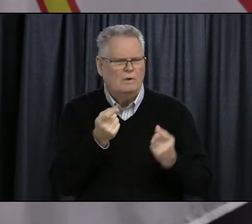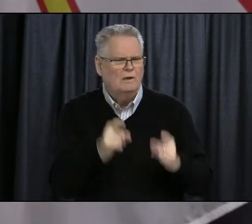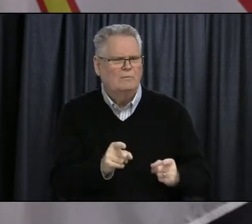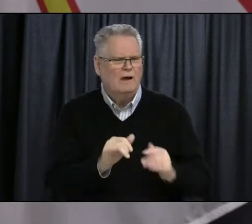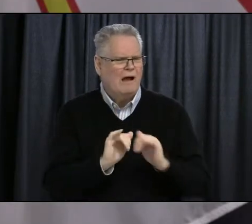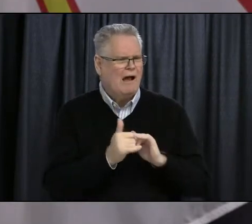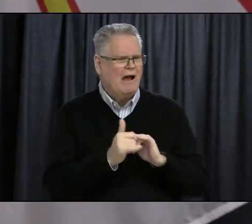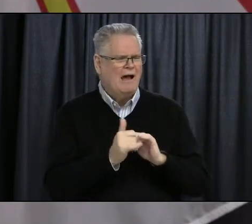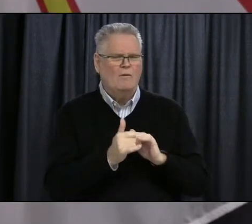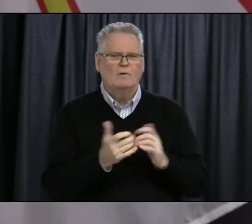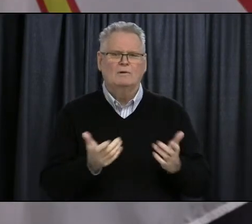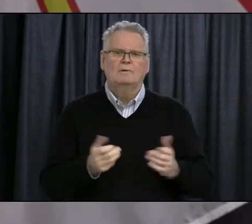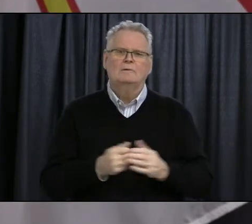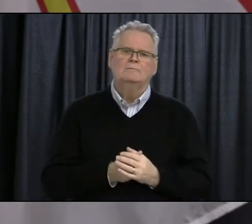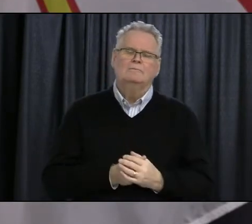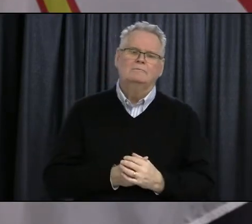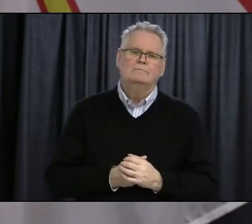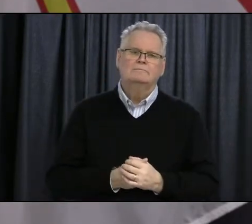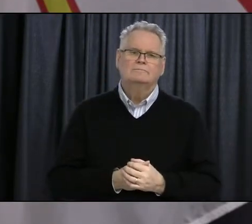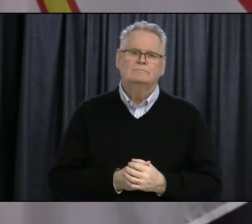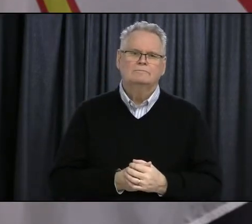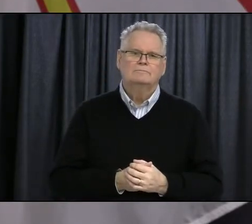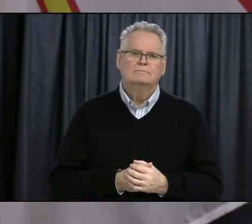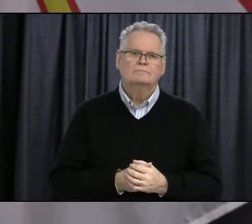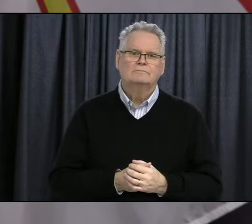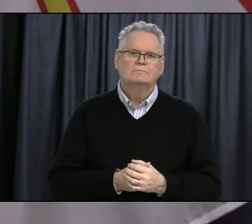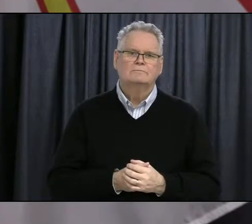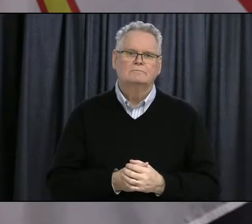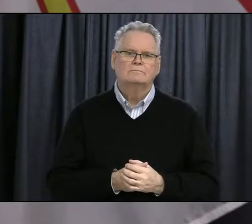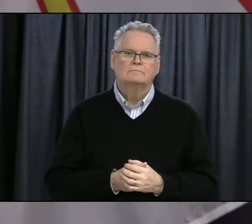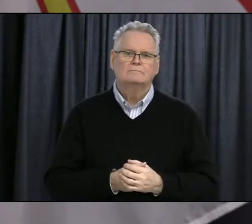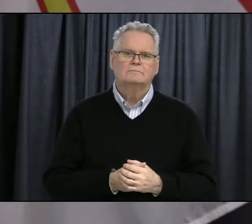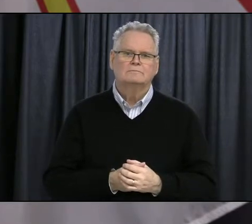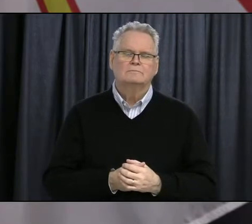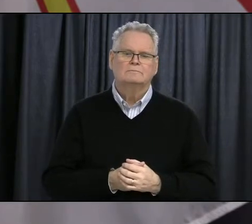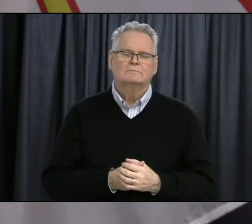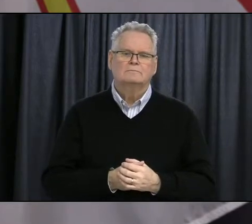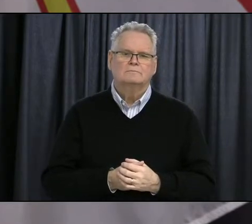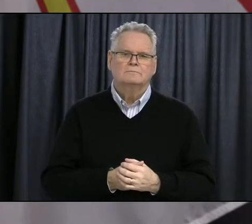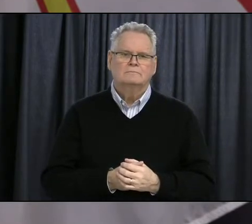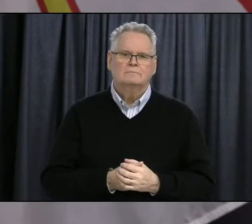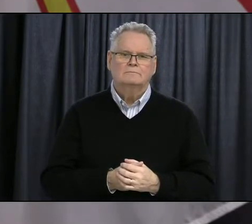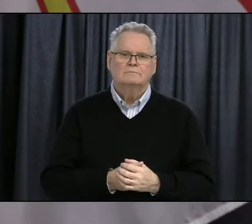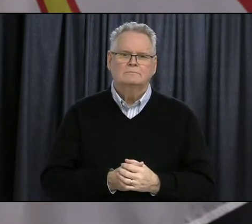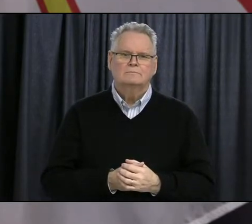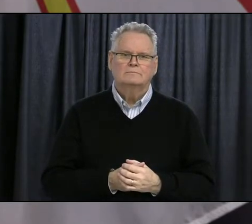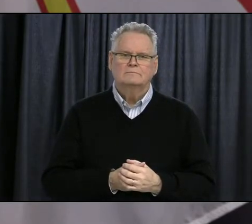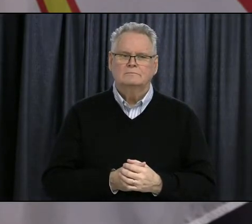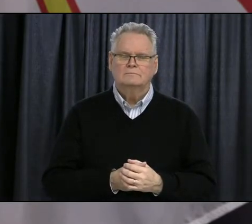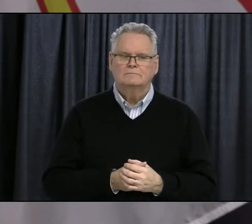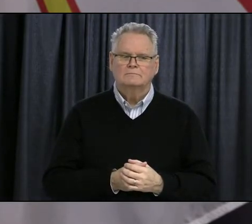So it's my understanding that it has to do with just the way that the